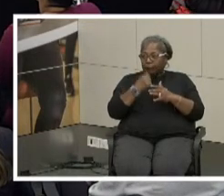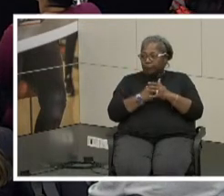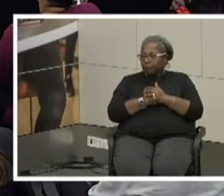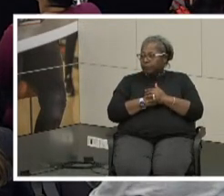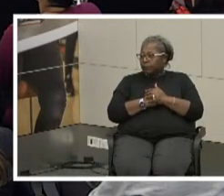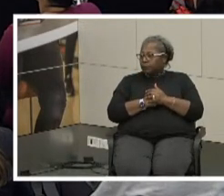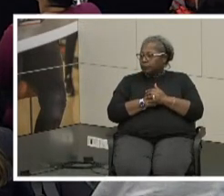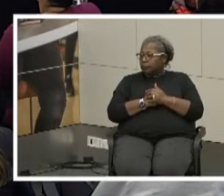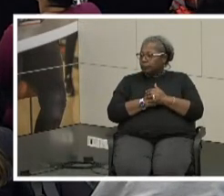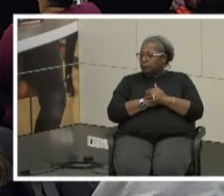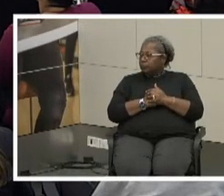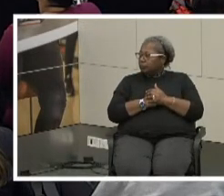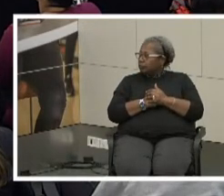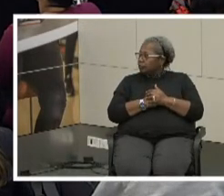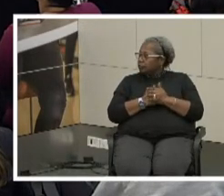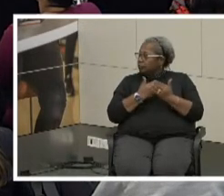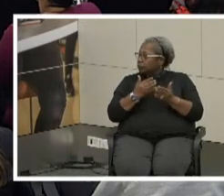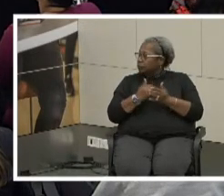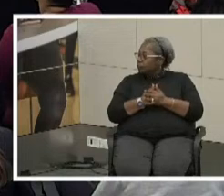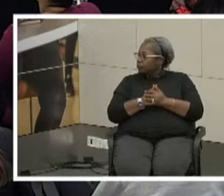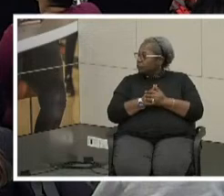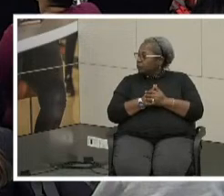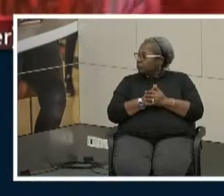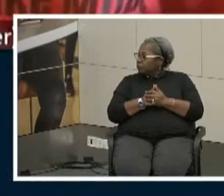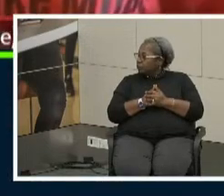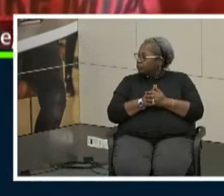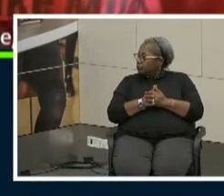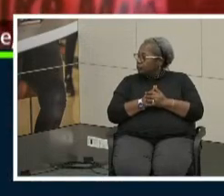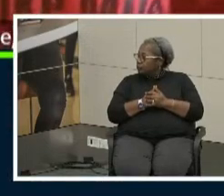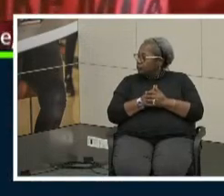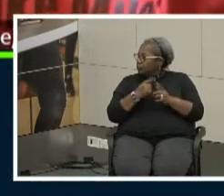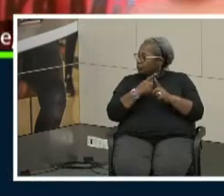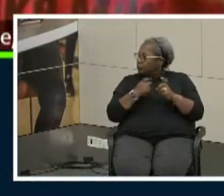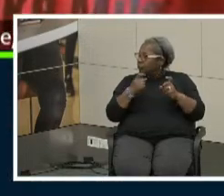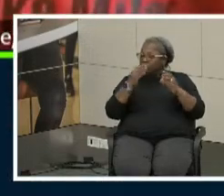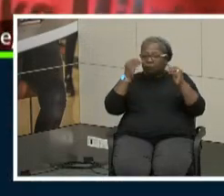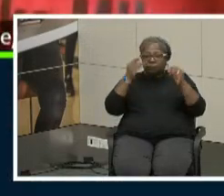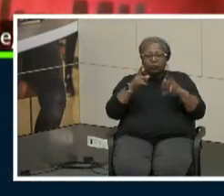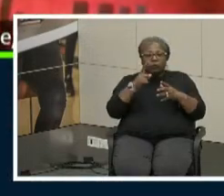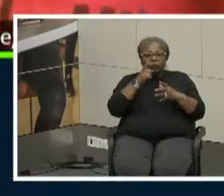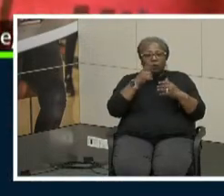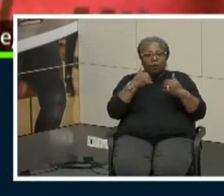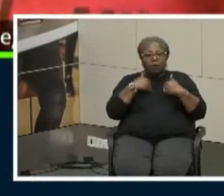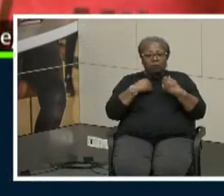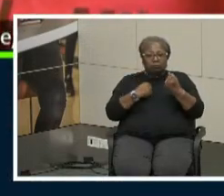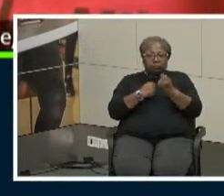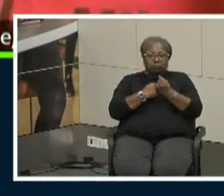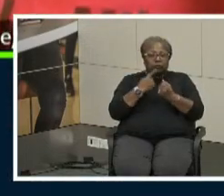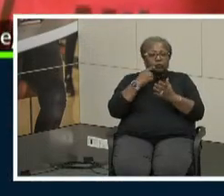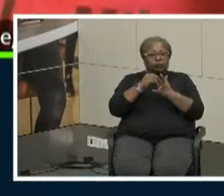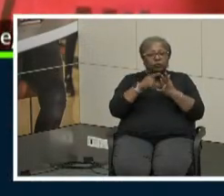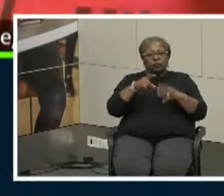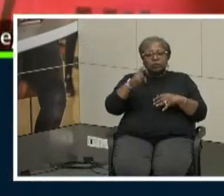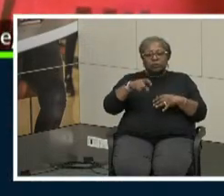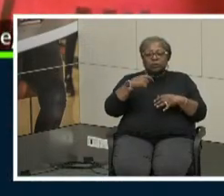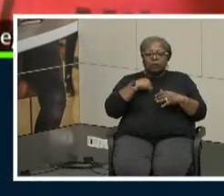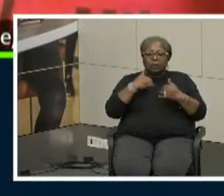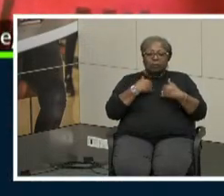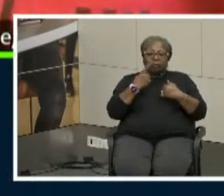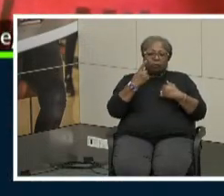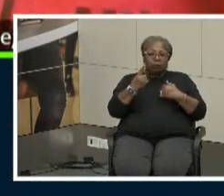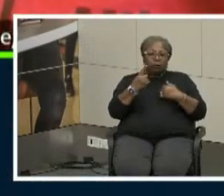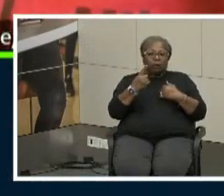talk suani go ahead on behalf of a teacher who has stood up for students needs I have